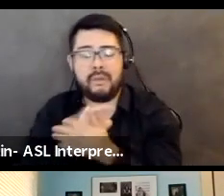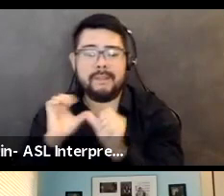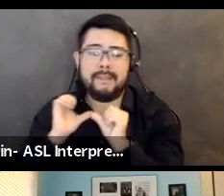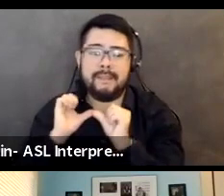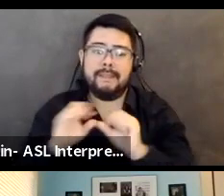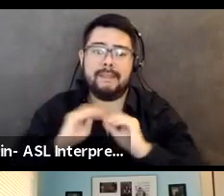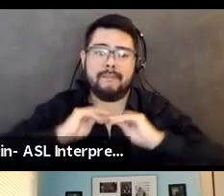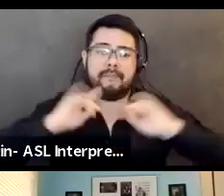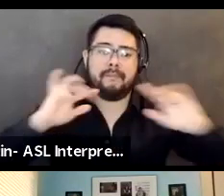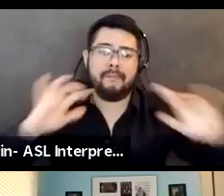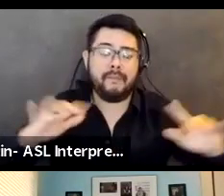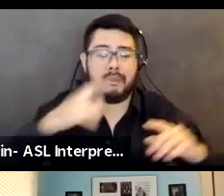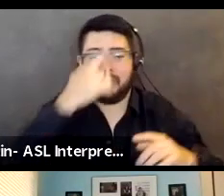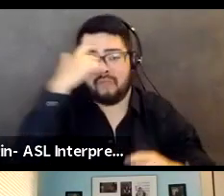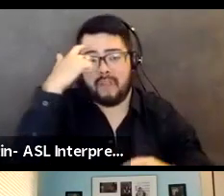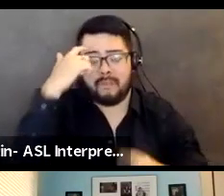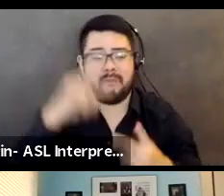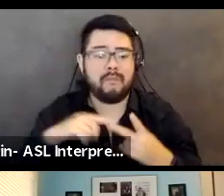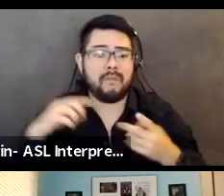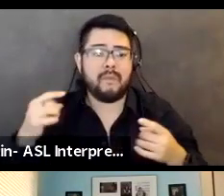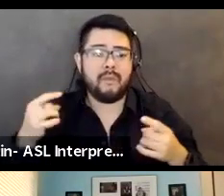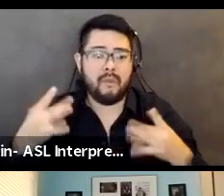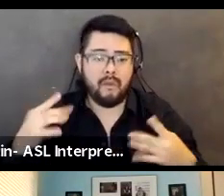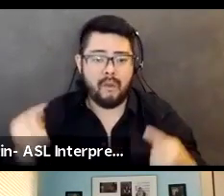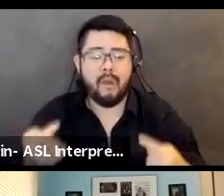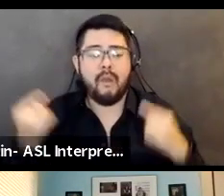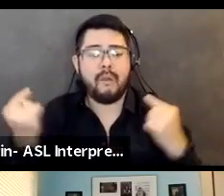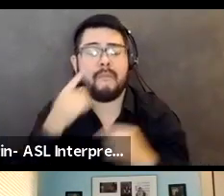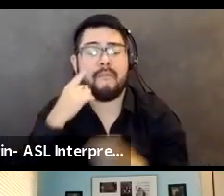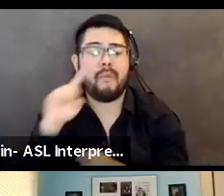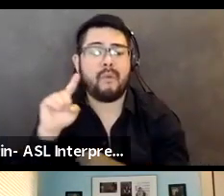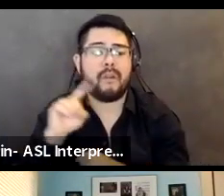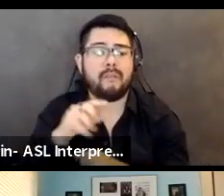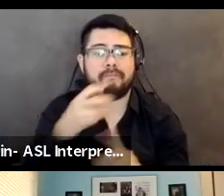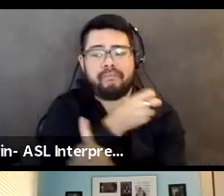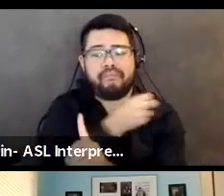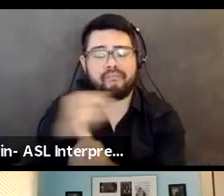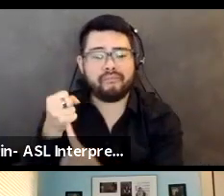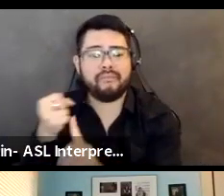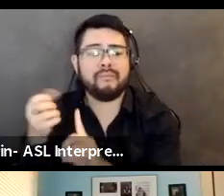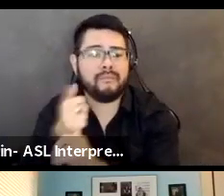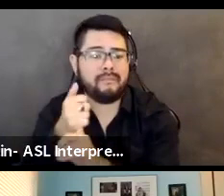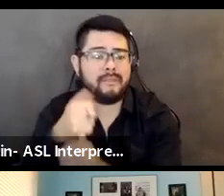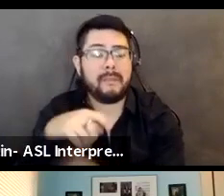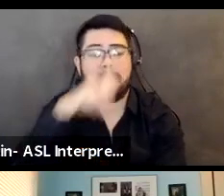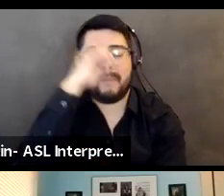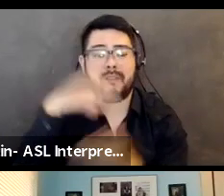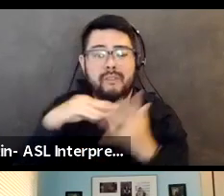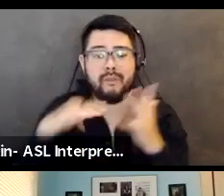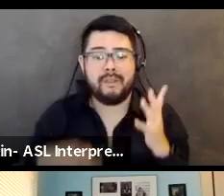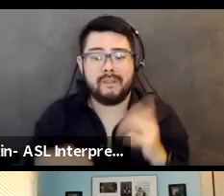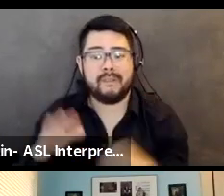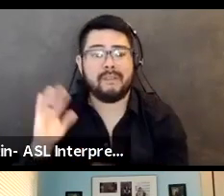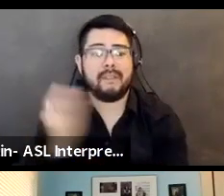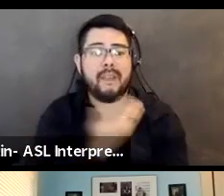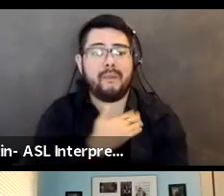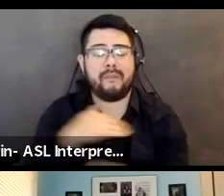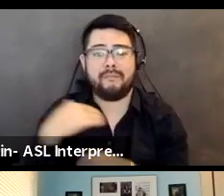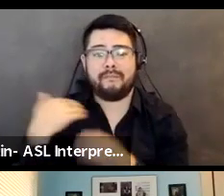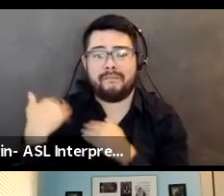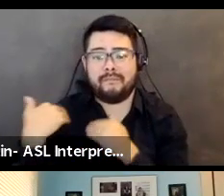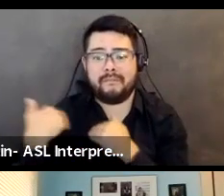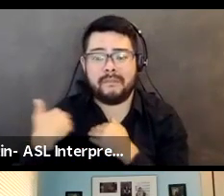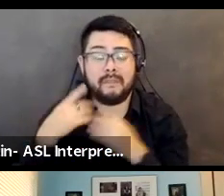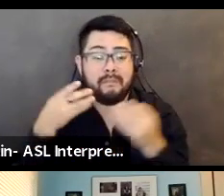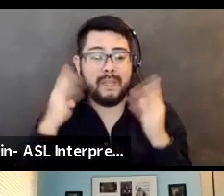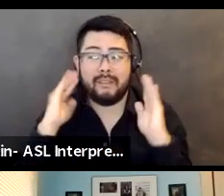contribute to the criminalization of black students i think it's this board's duty to pay attention to the evidence in our